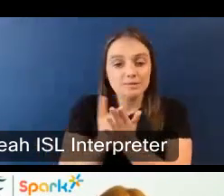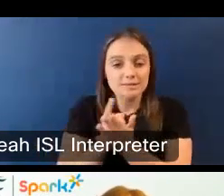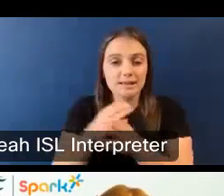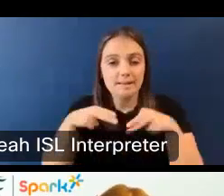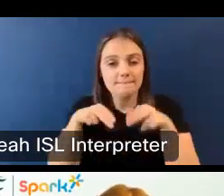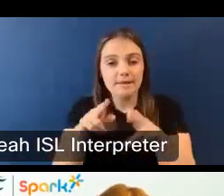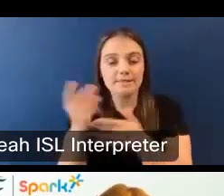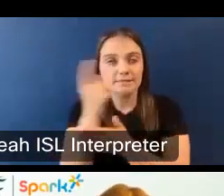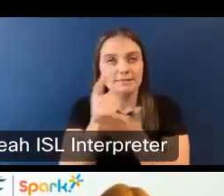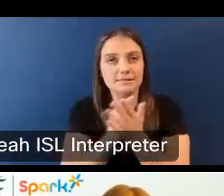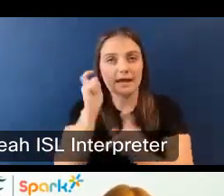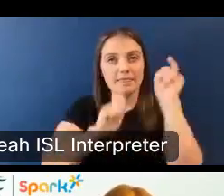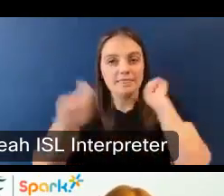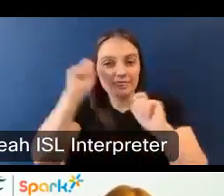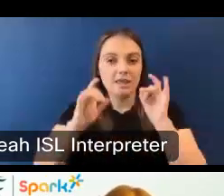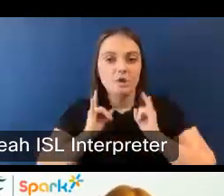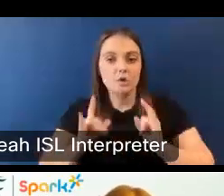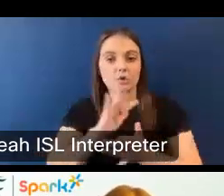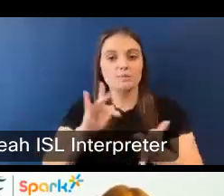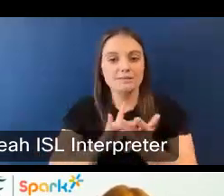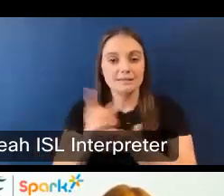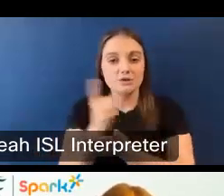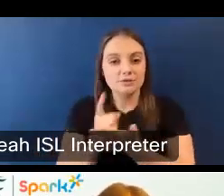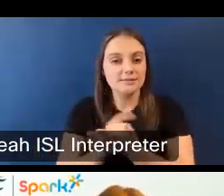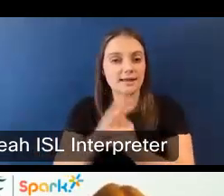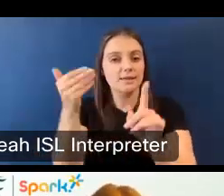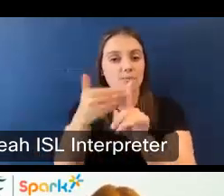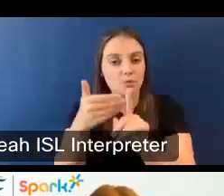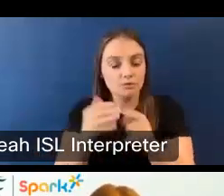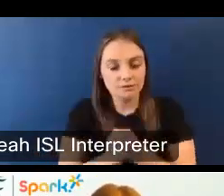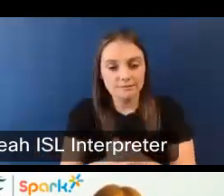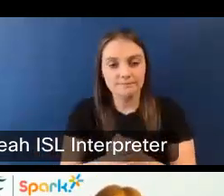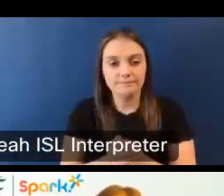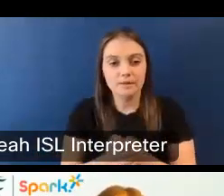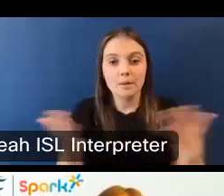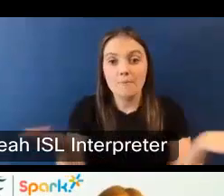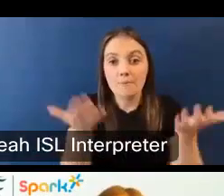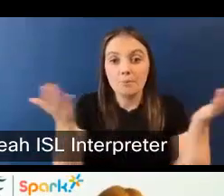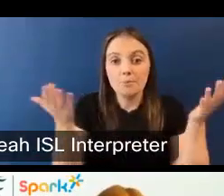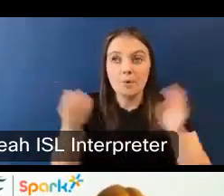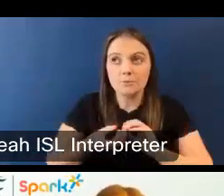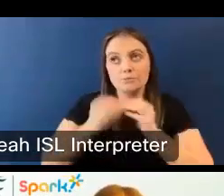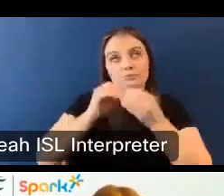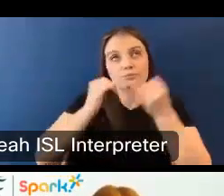the human-centered design approach to promote innovation through empathy, understanding,